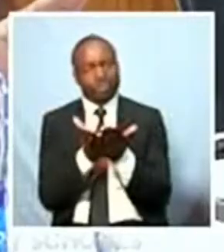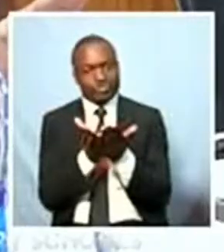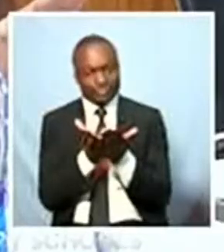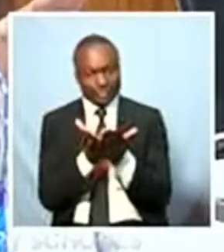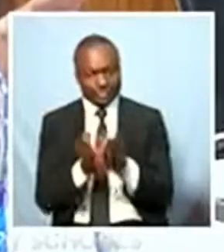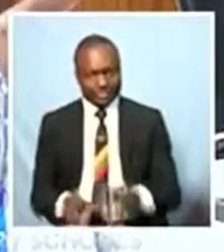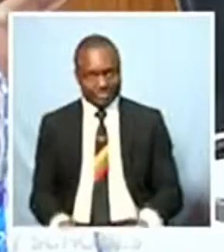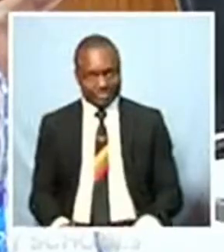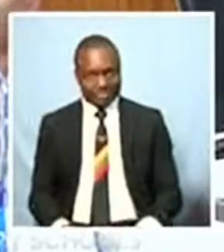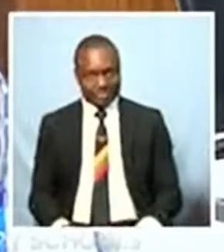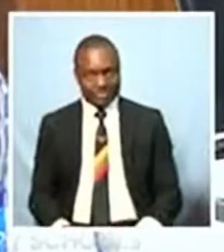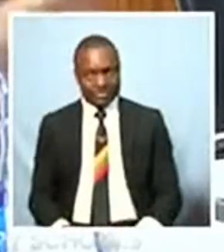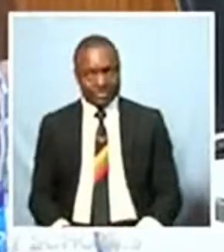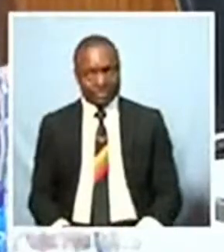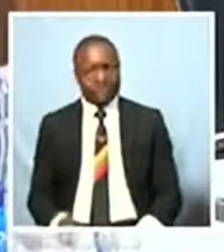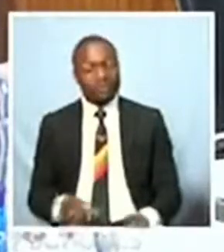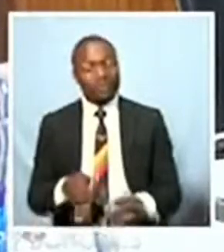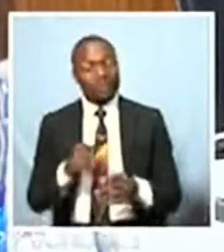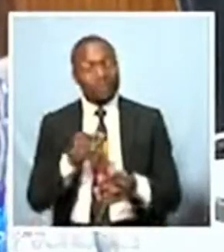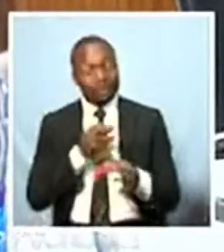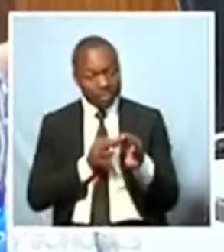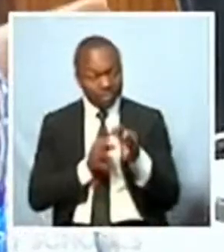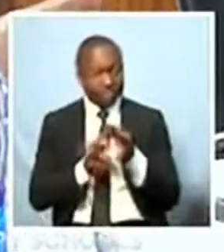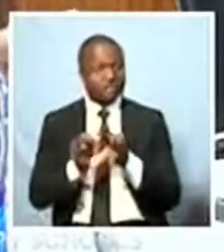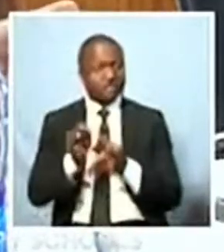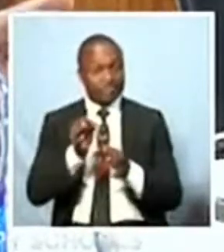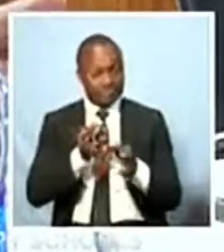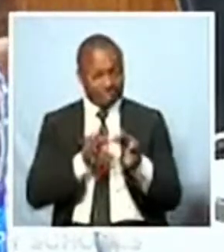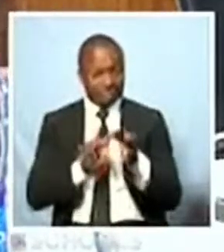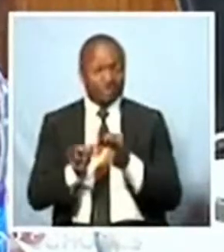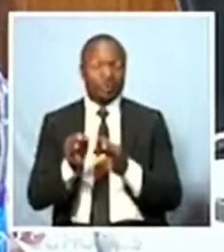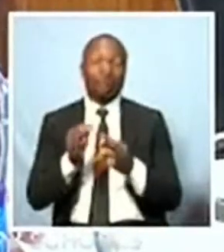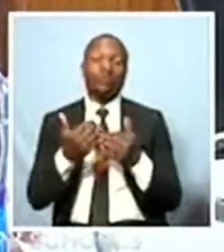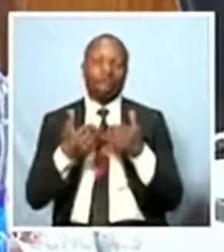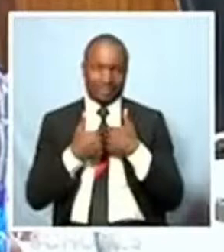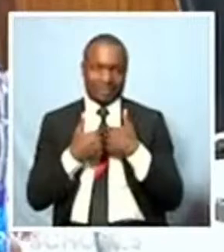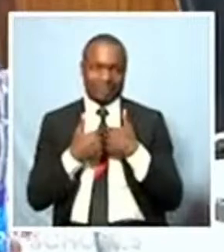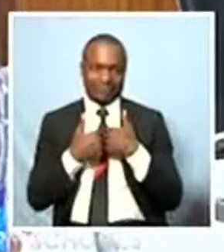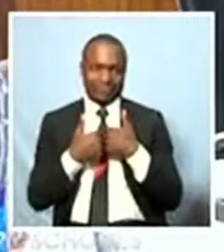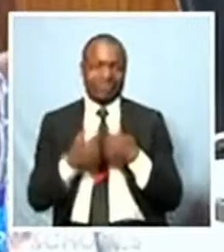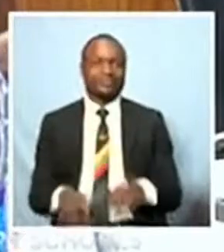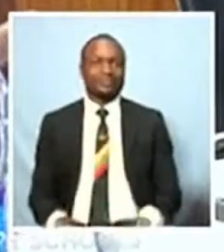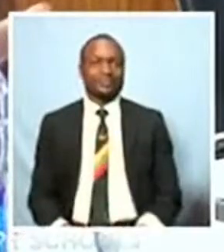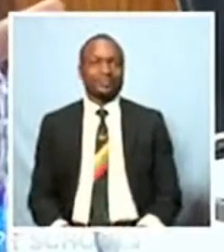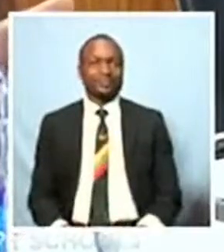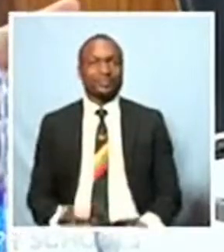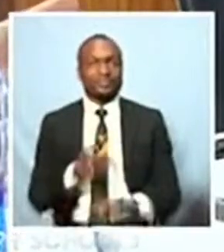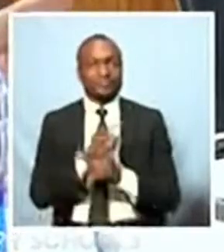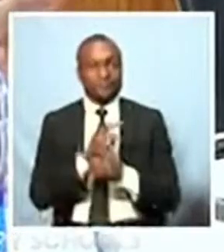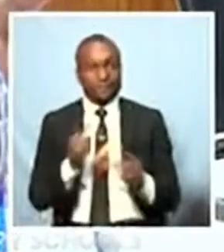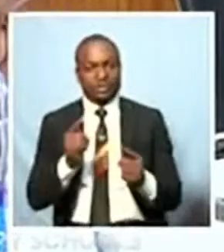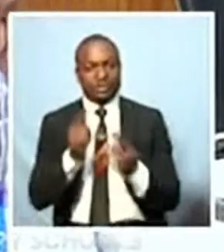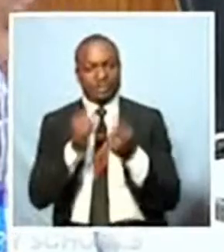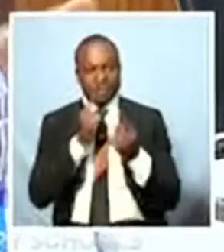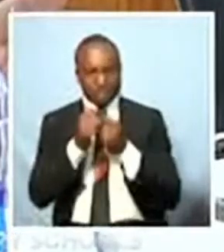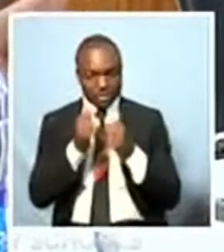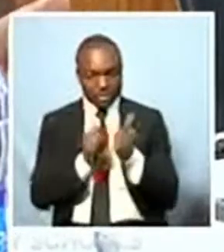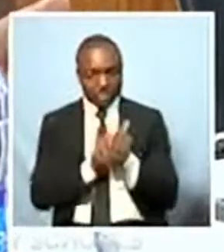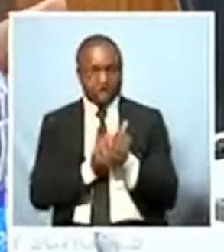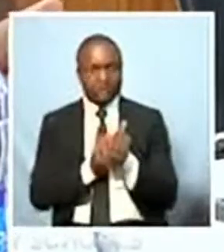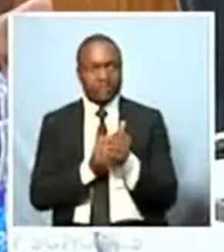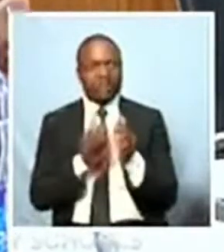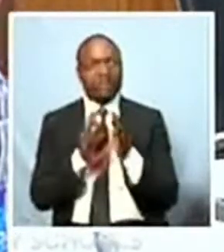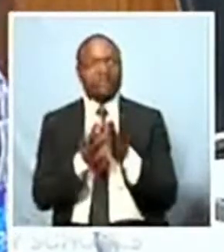that, they were trying to justify to say we are on course, because they were just talking about